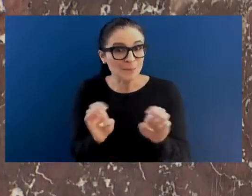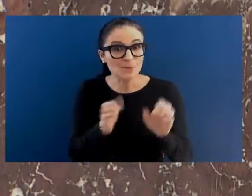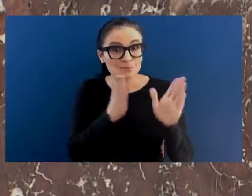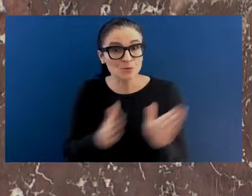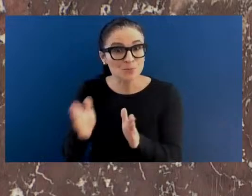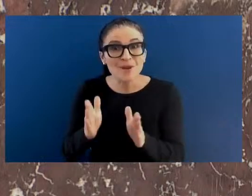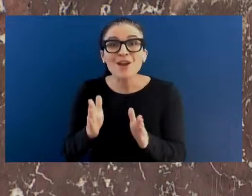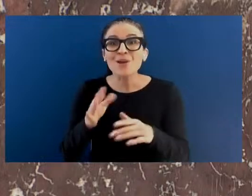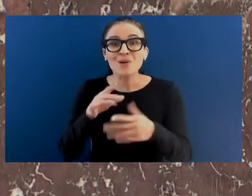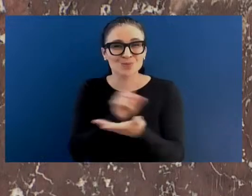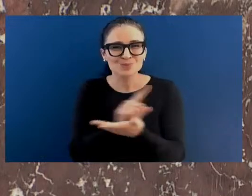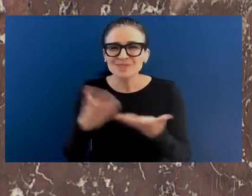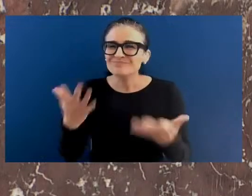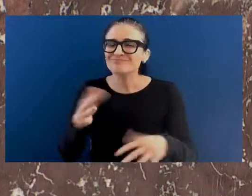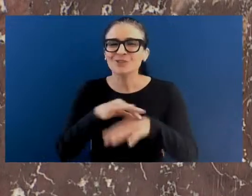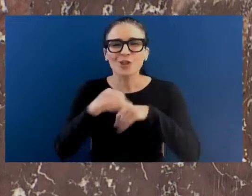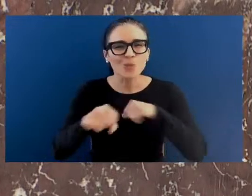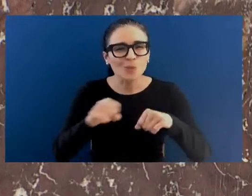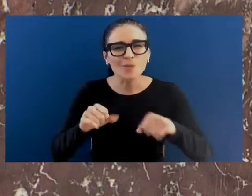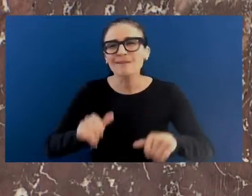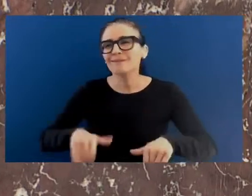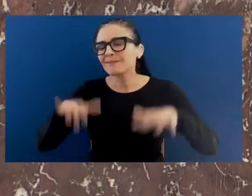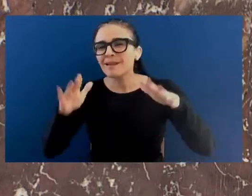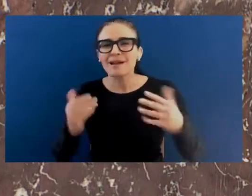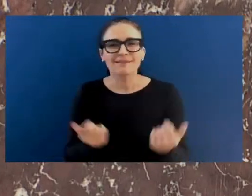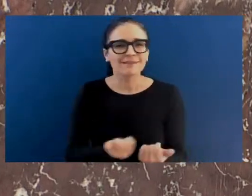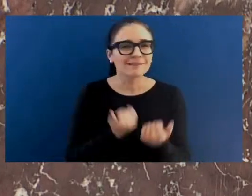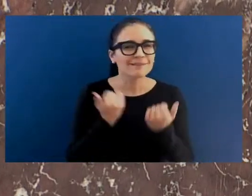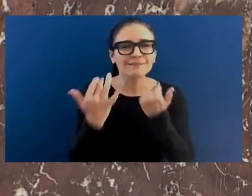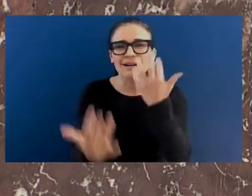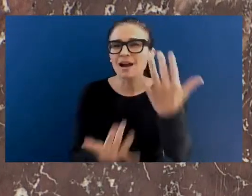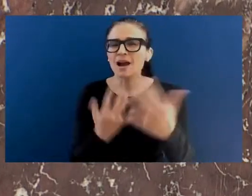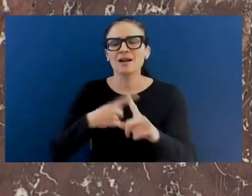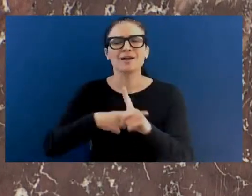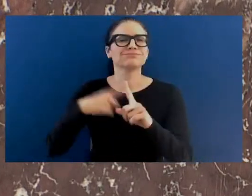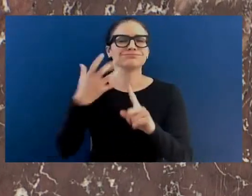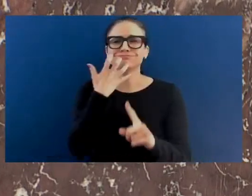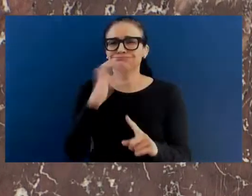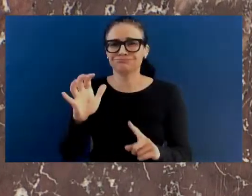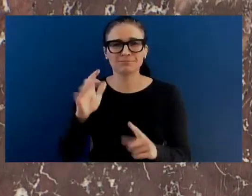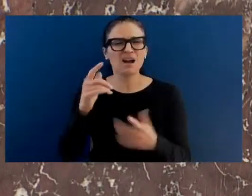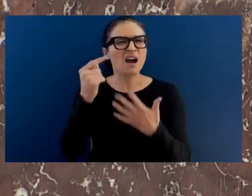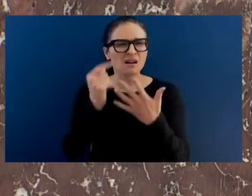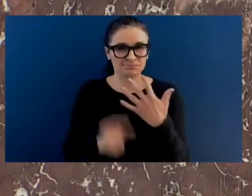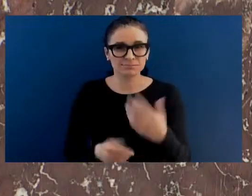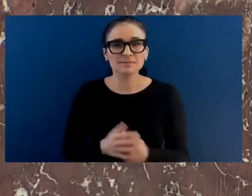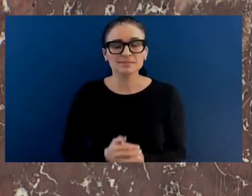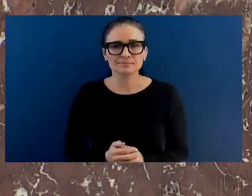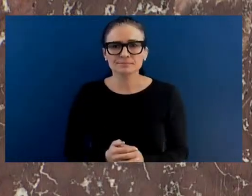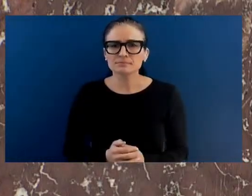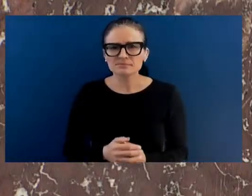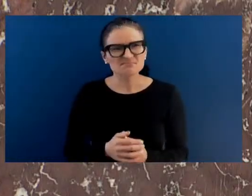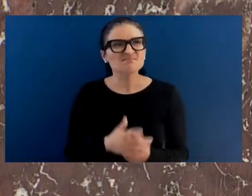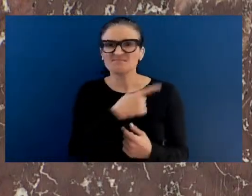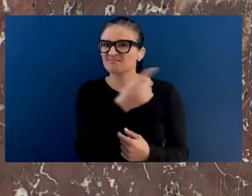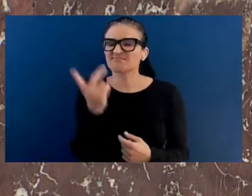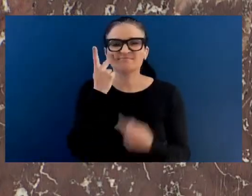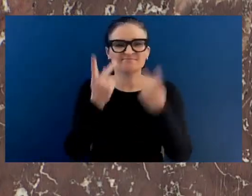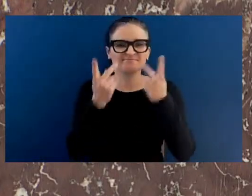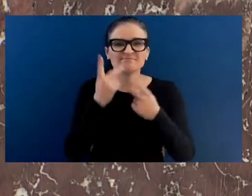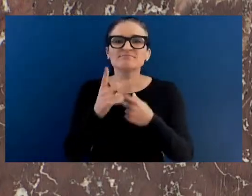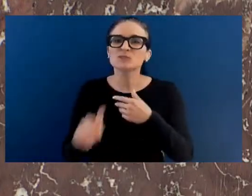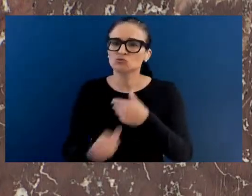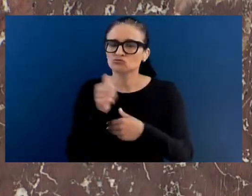heat domes being risks and realities that we as a province actively plan for, there is another threat that may seem remote and